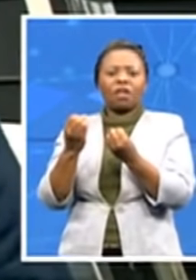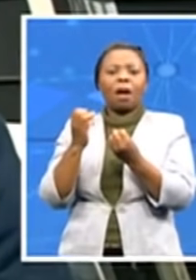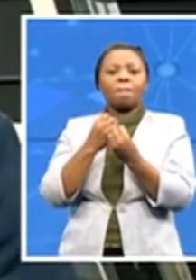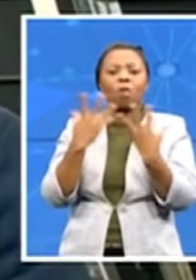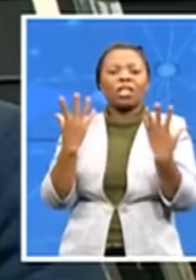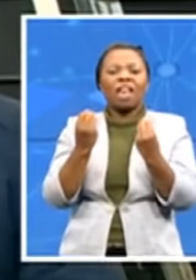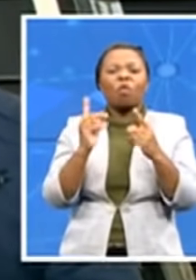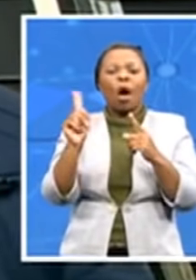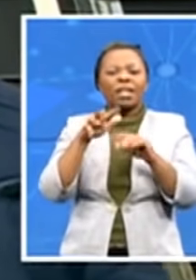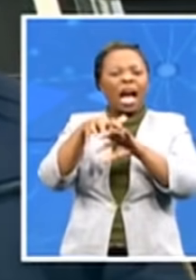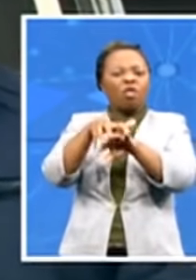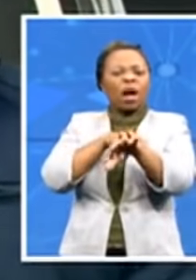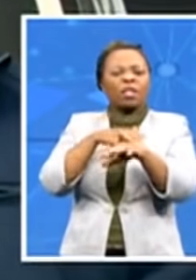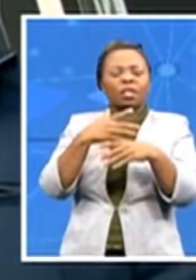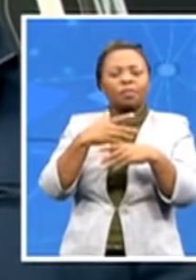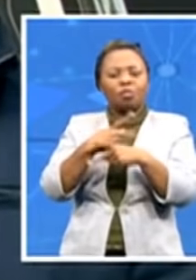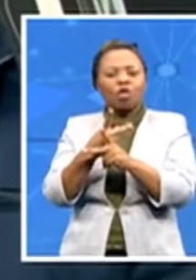remember that especially Limpopo,